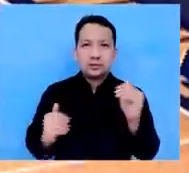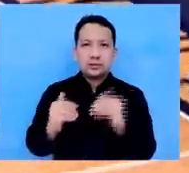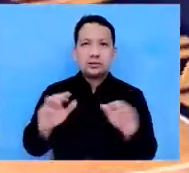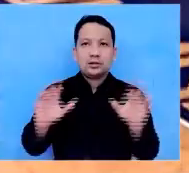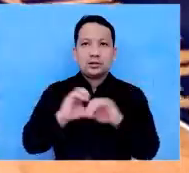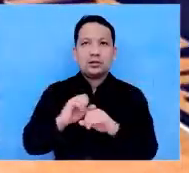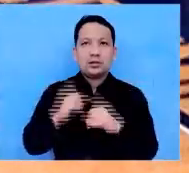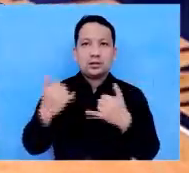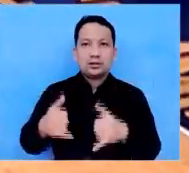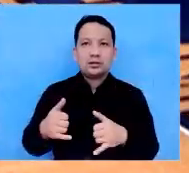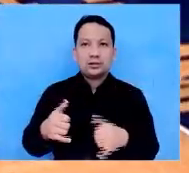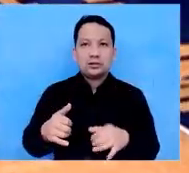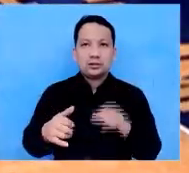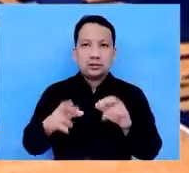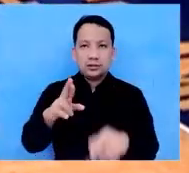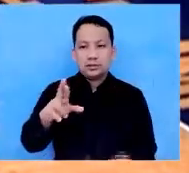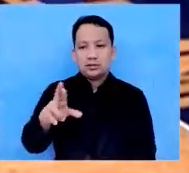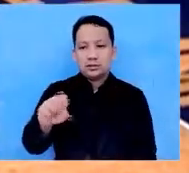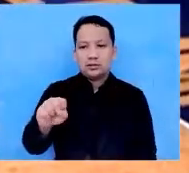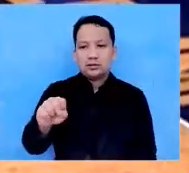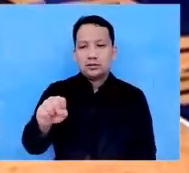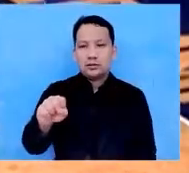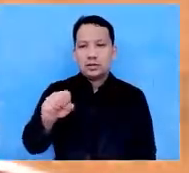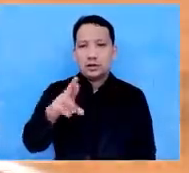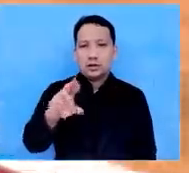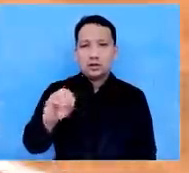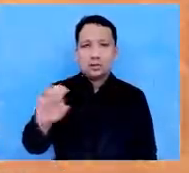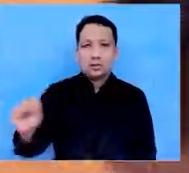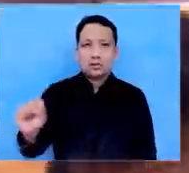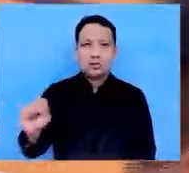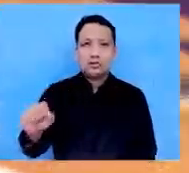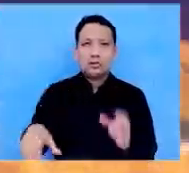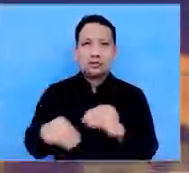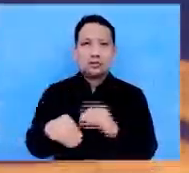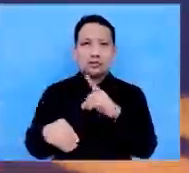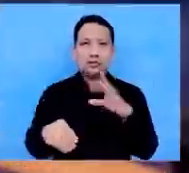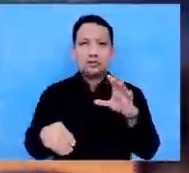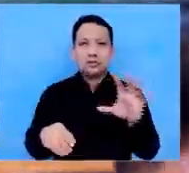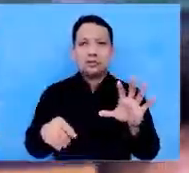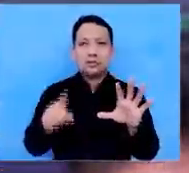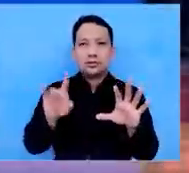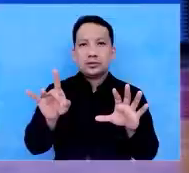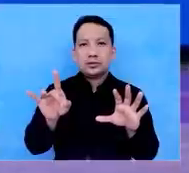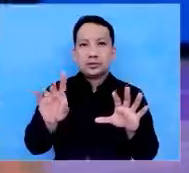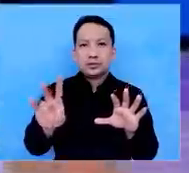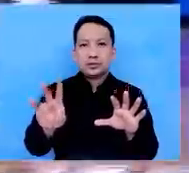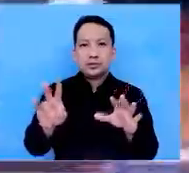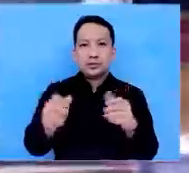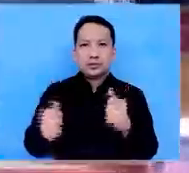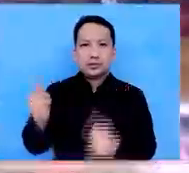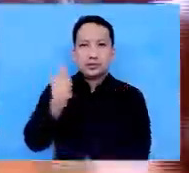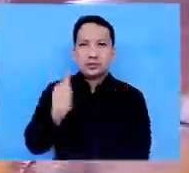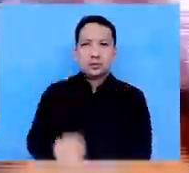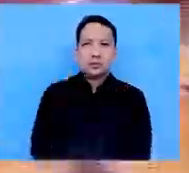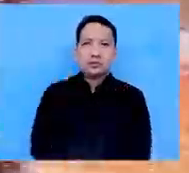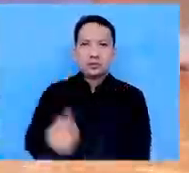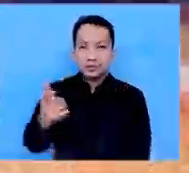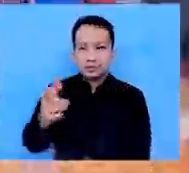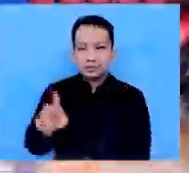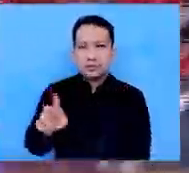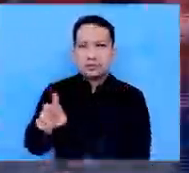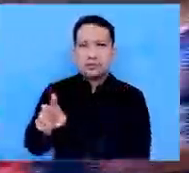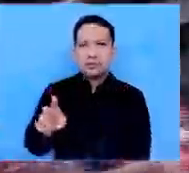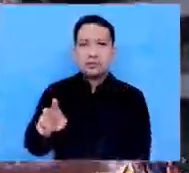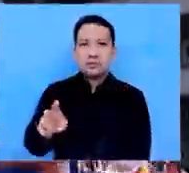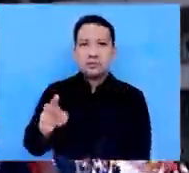laro ang Rain or Shine, dahilan para makuha ng Bulls ang 105-87 win. 27 points at